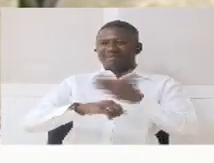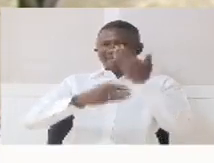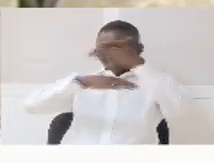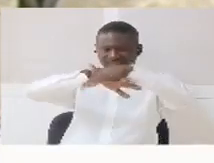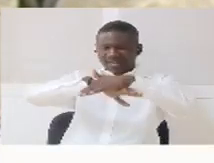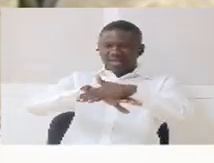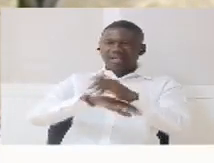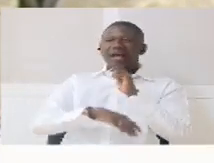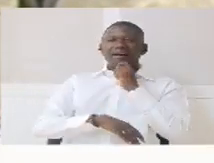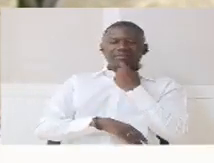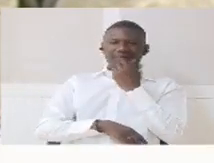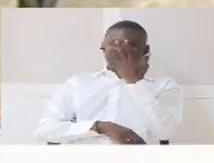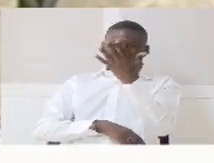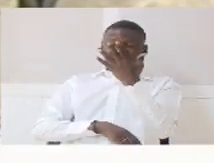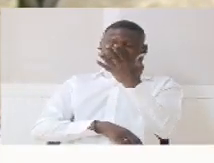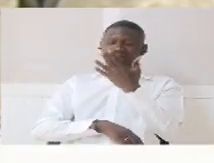be outside after